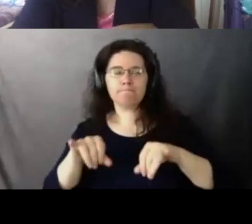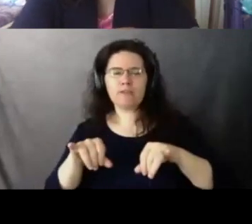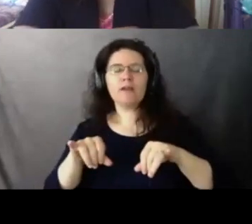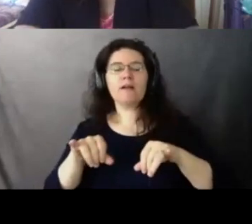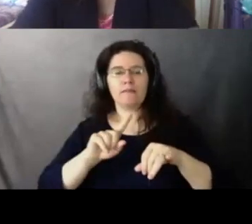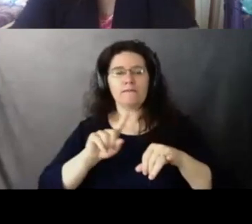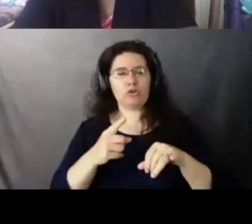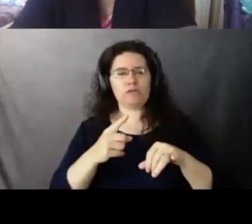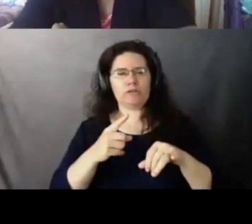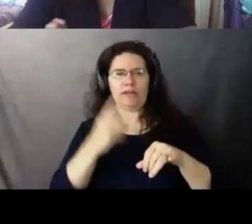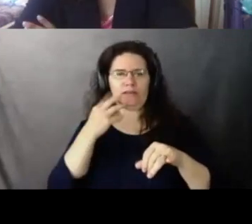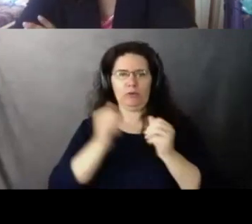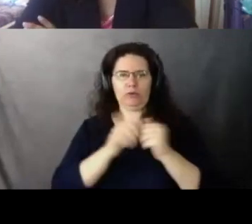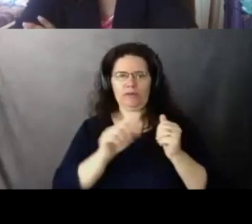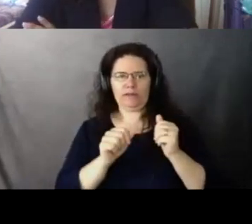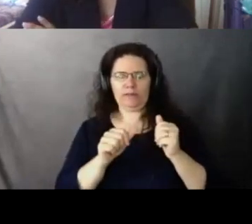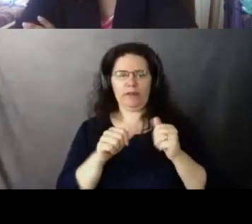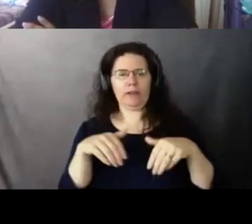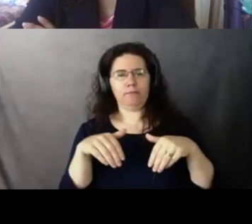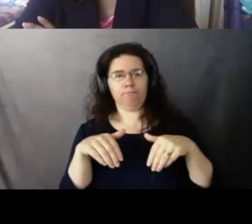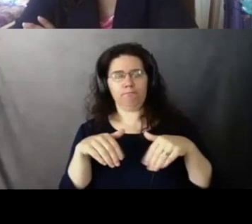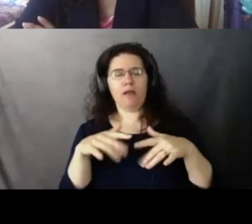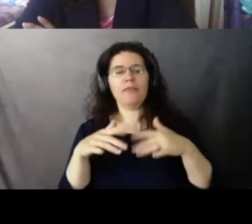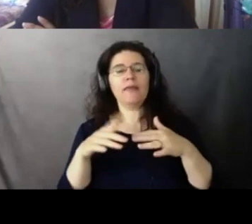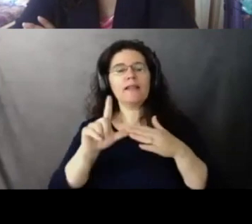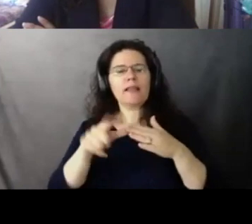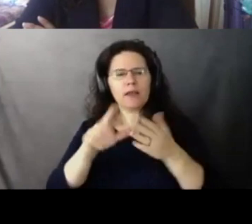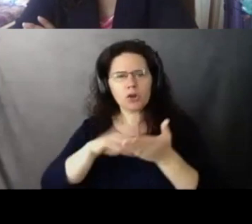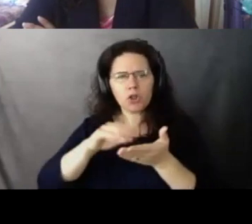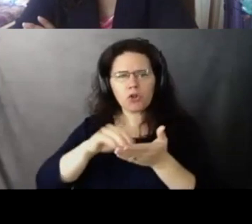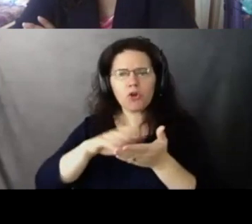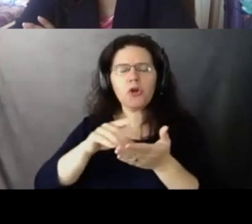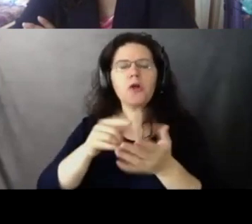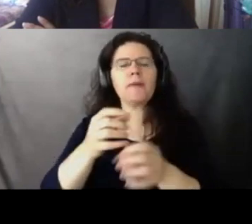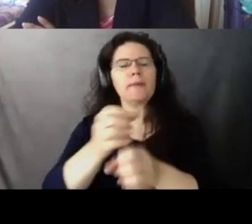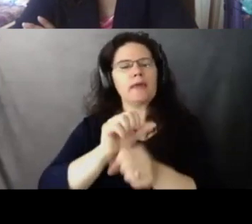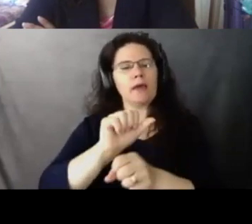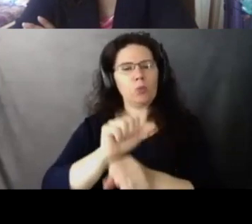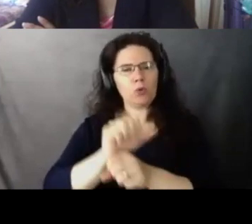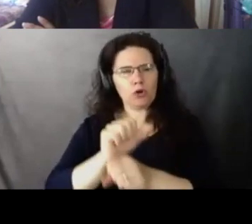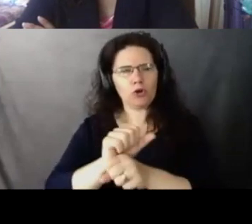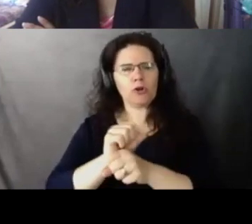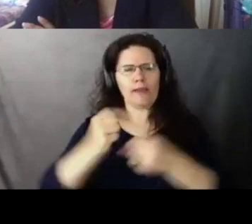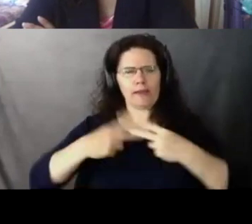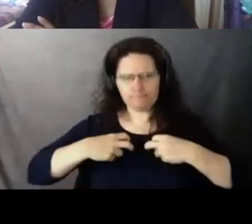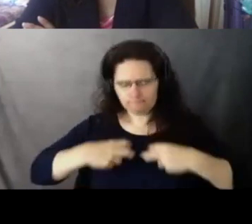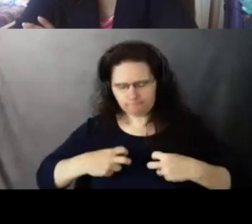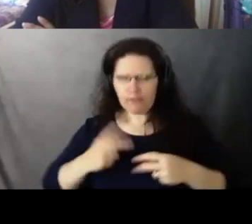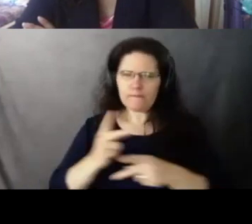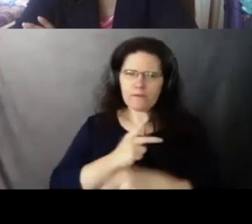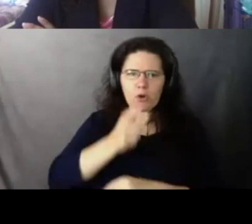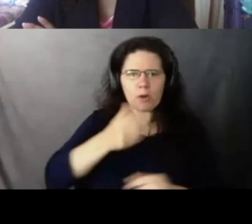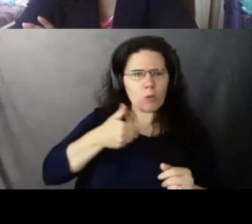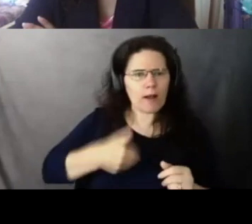some socialization, they got some work to do, and they work on their acceptance. Like if you